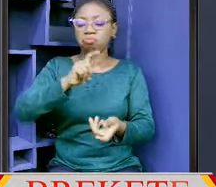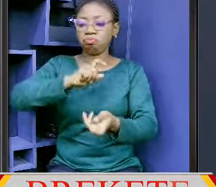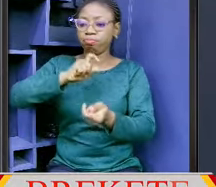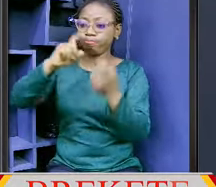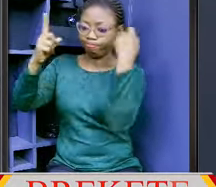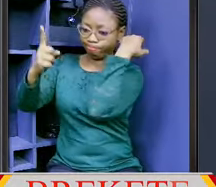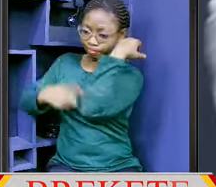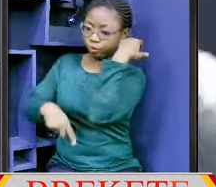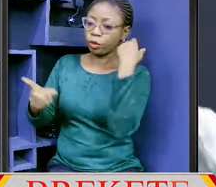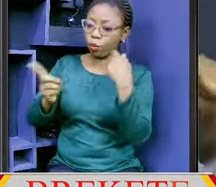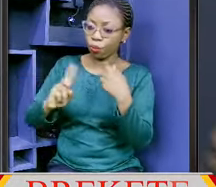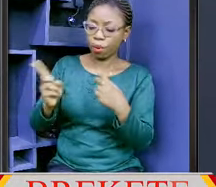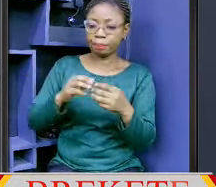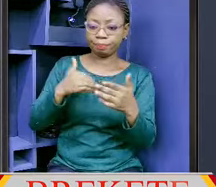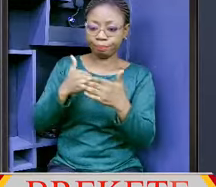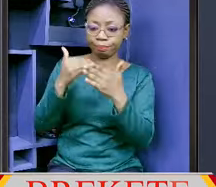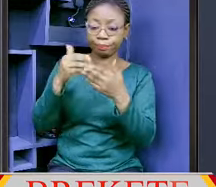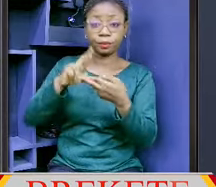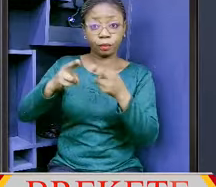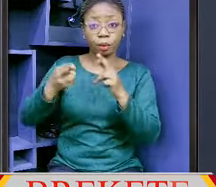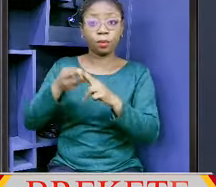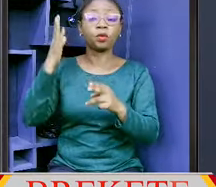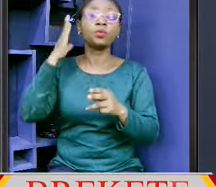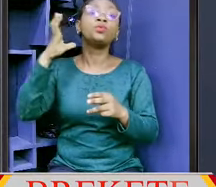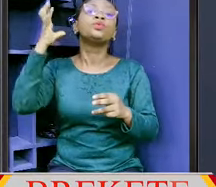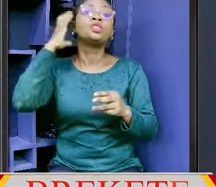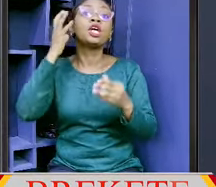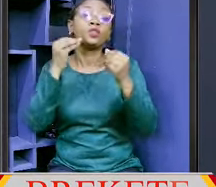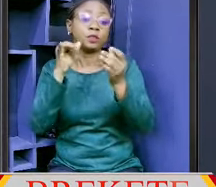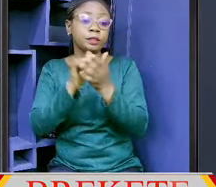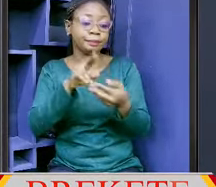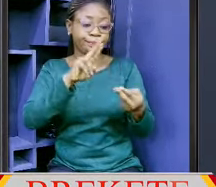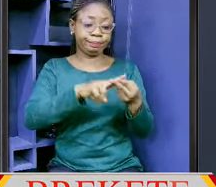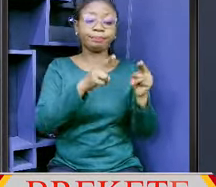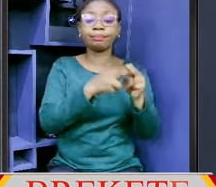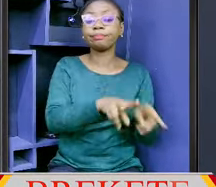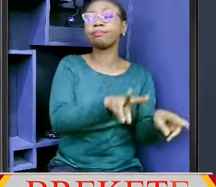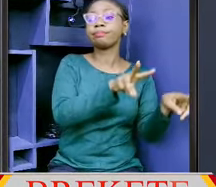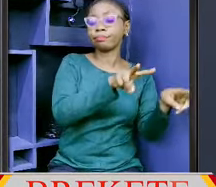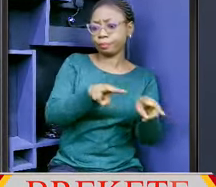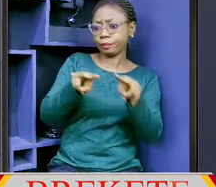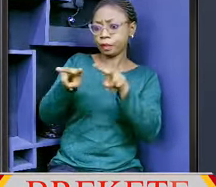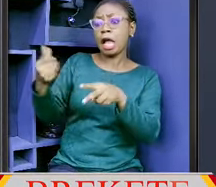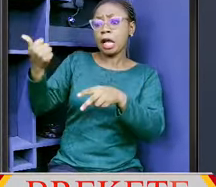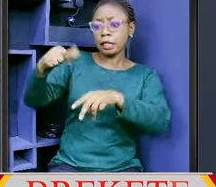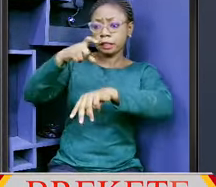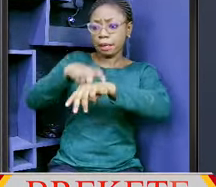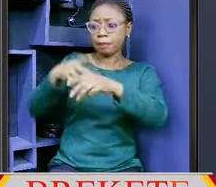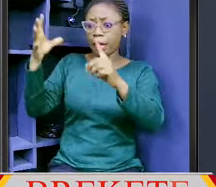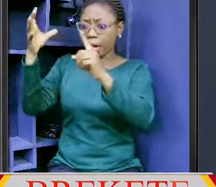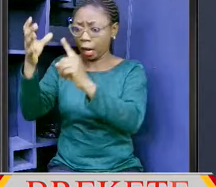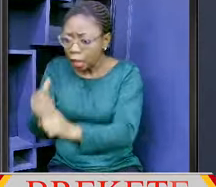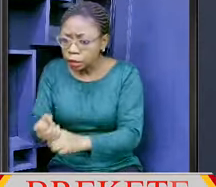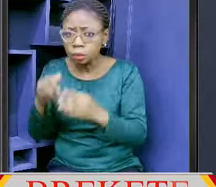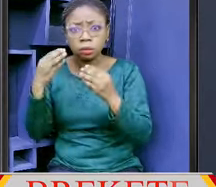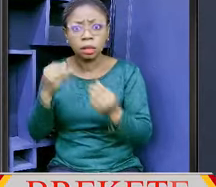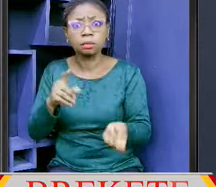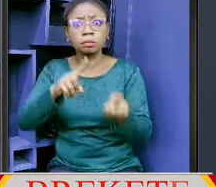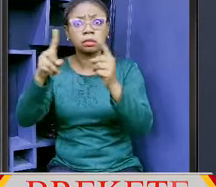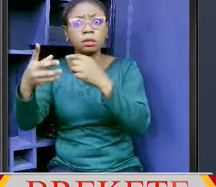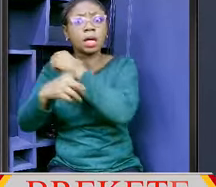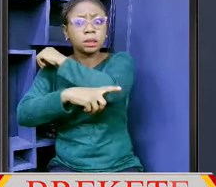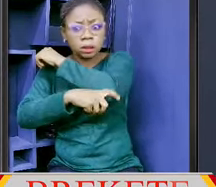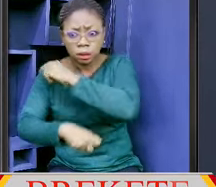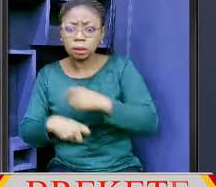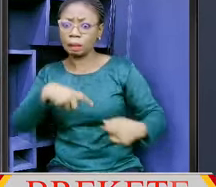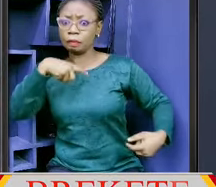that neighbors go bear you witness. The day where they go catch and say you go thief. They go to say the mama they try you. We did there